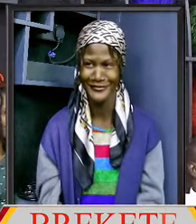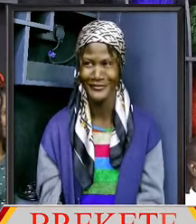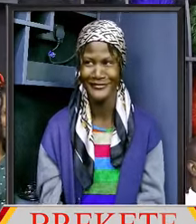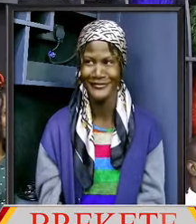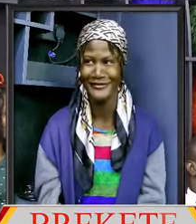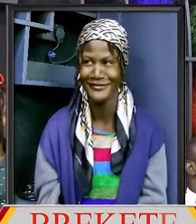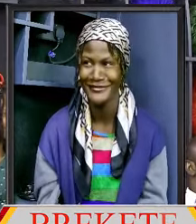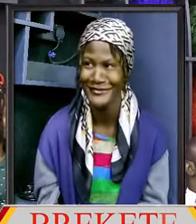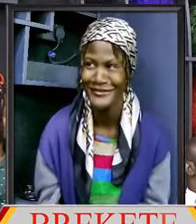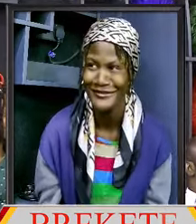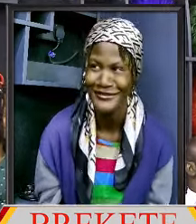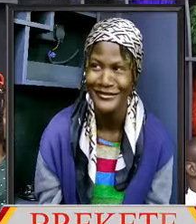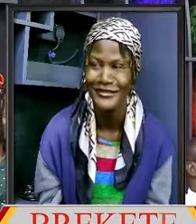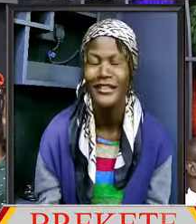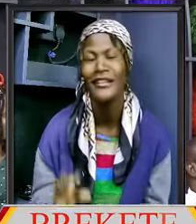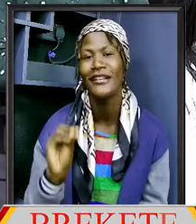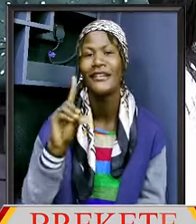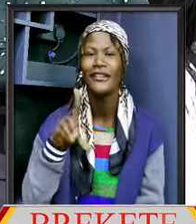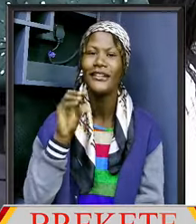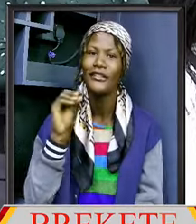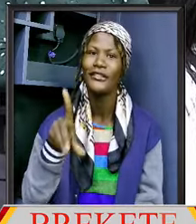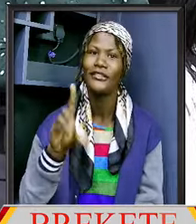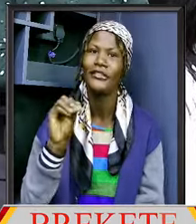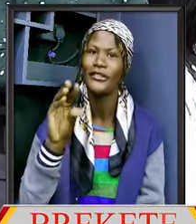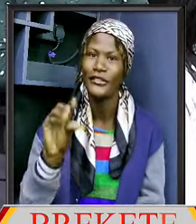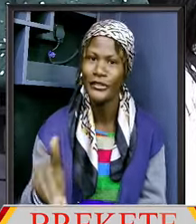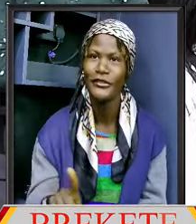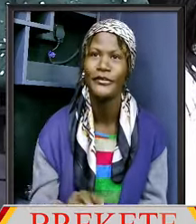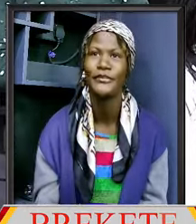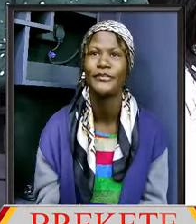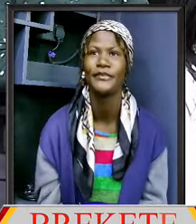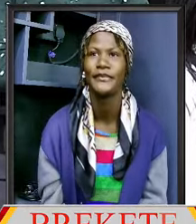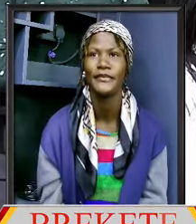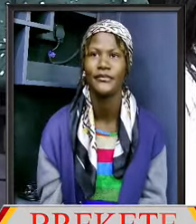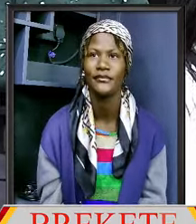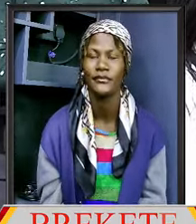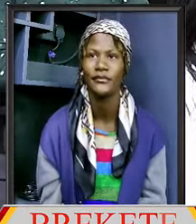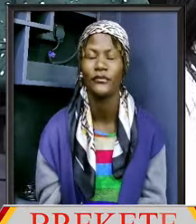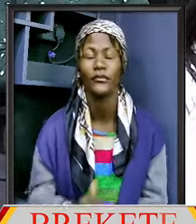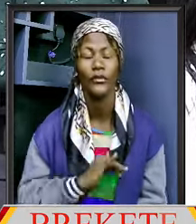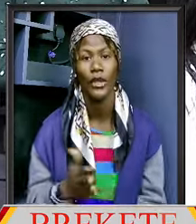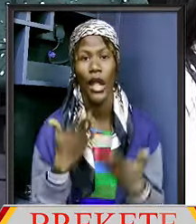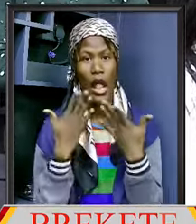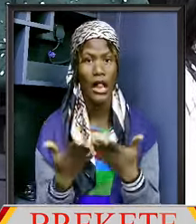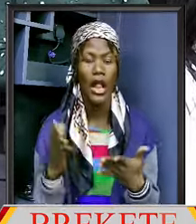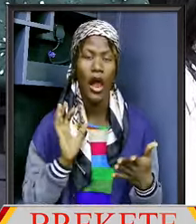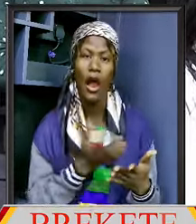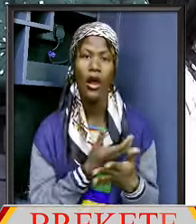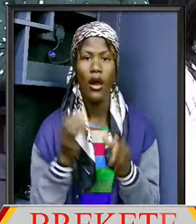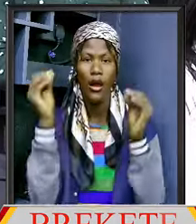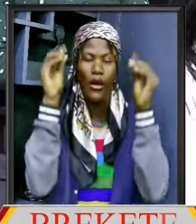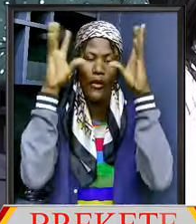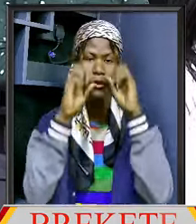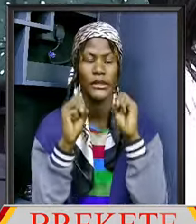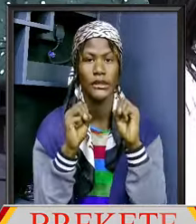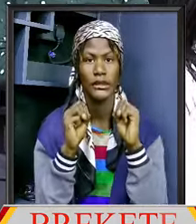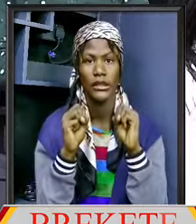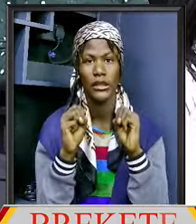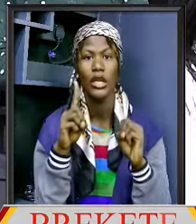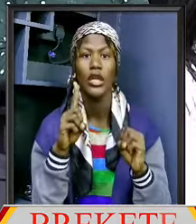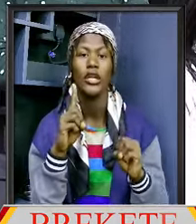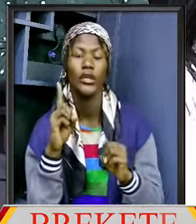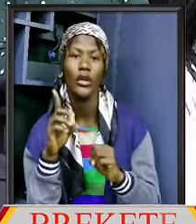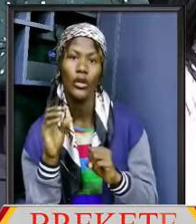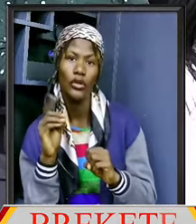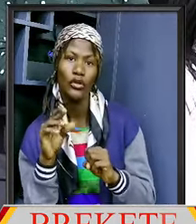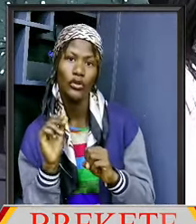lo lo. I want thank our ordinary president, Dr.